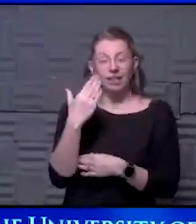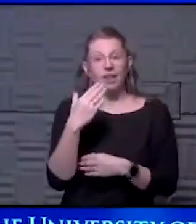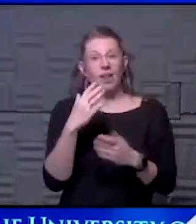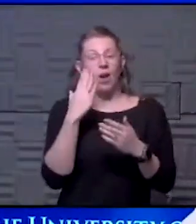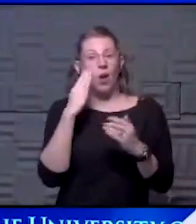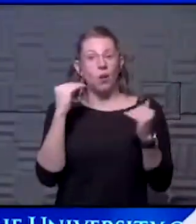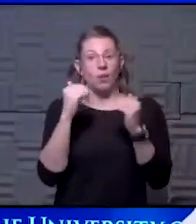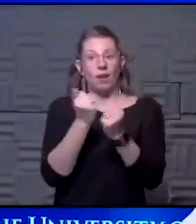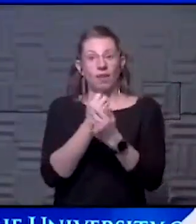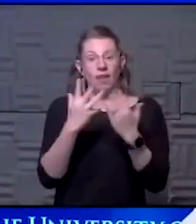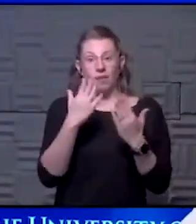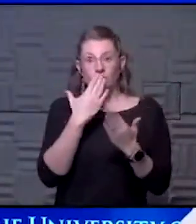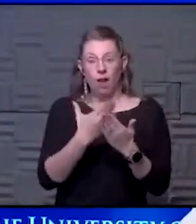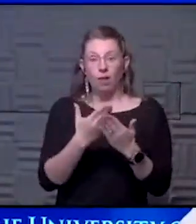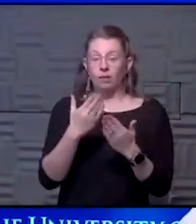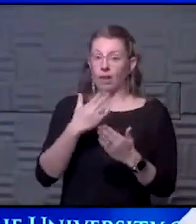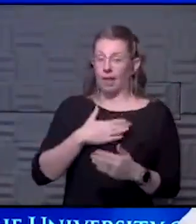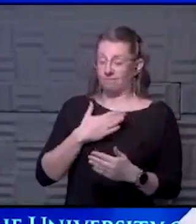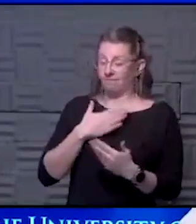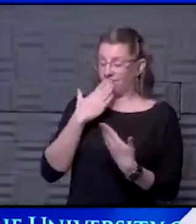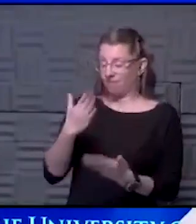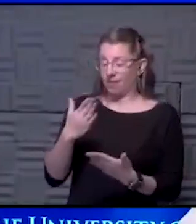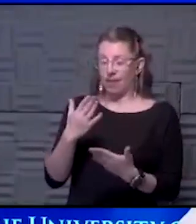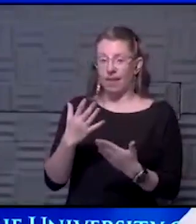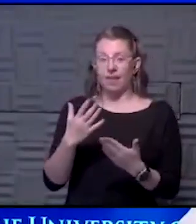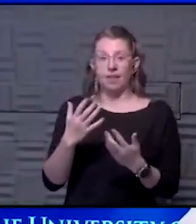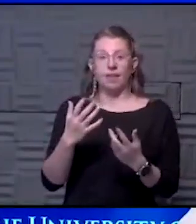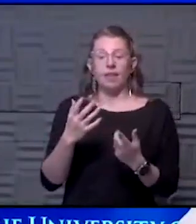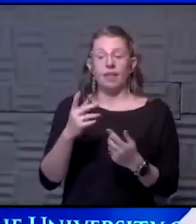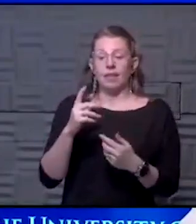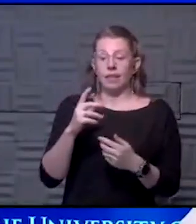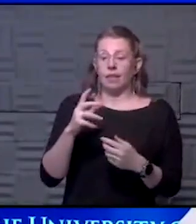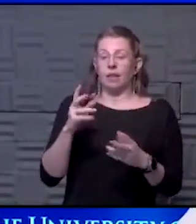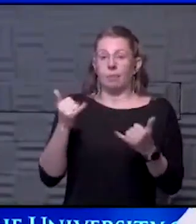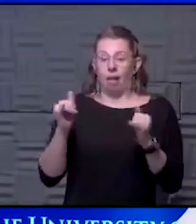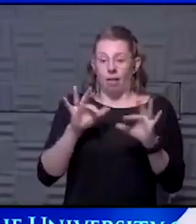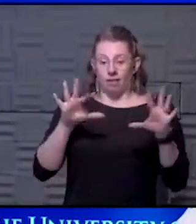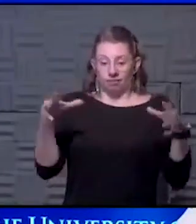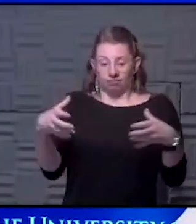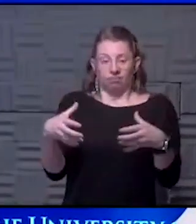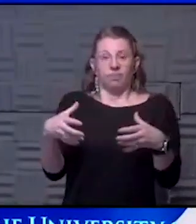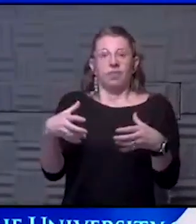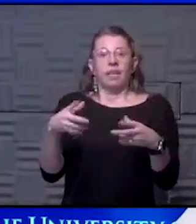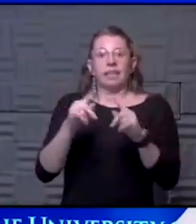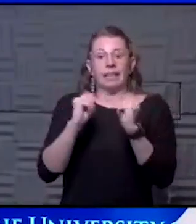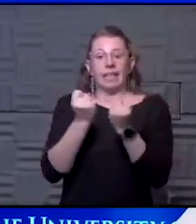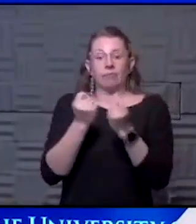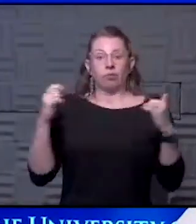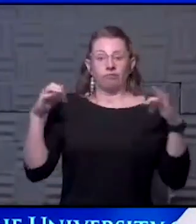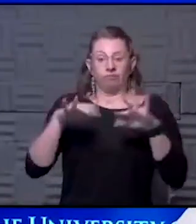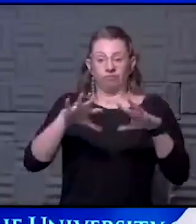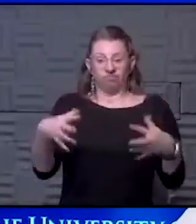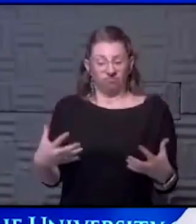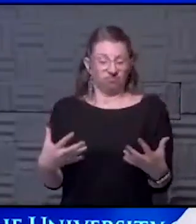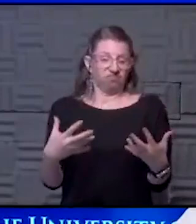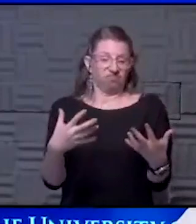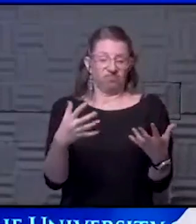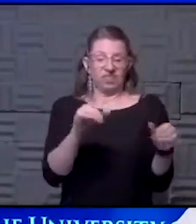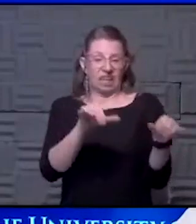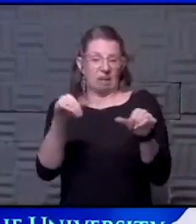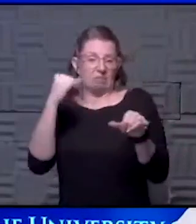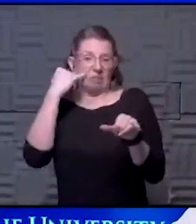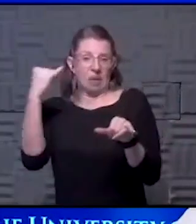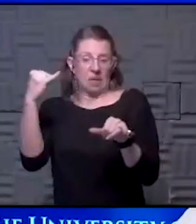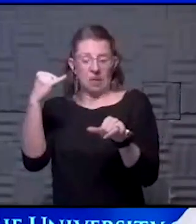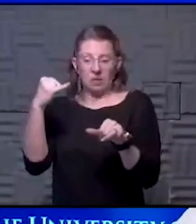Thank you. Good to be here. Okay, so play dates and teens gathering can kind of mimic sports and playing sports, being